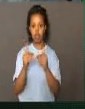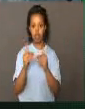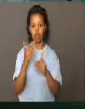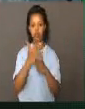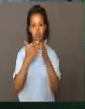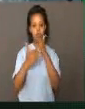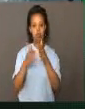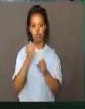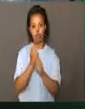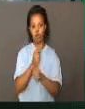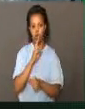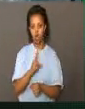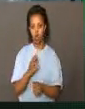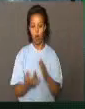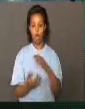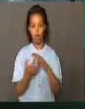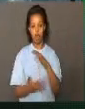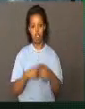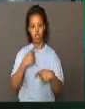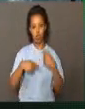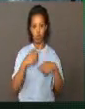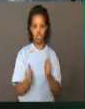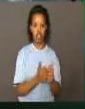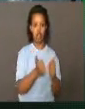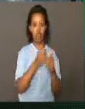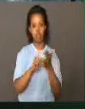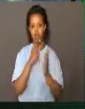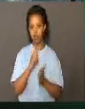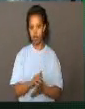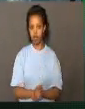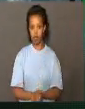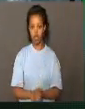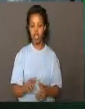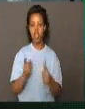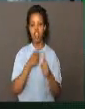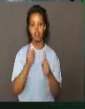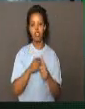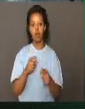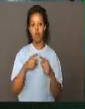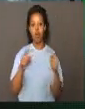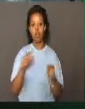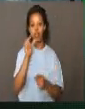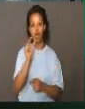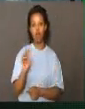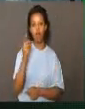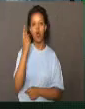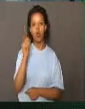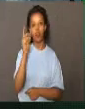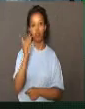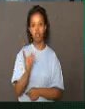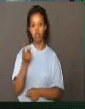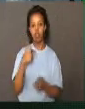the fermentation process. The first antibiotics came